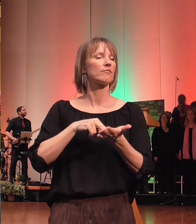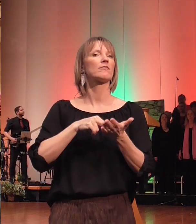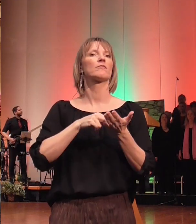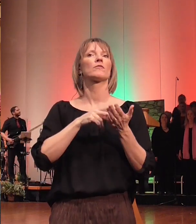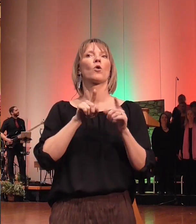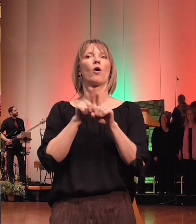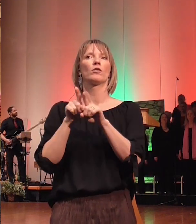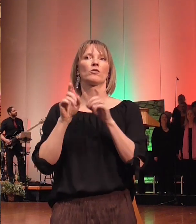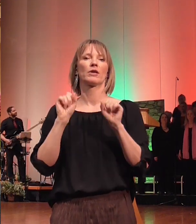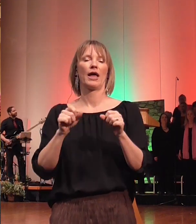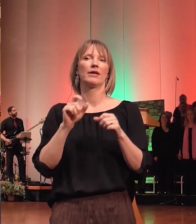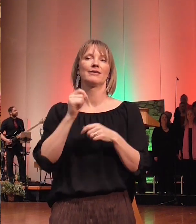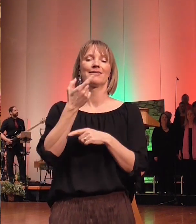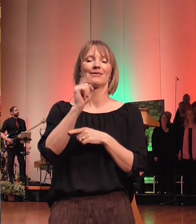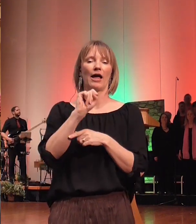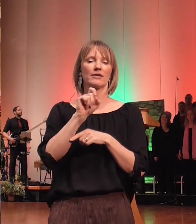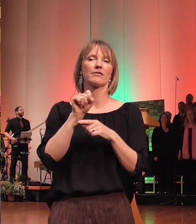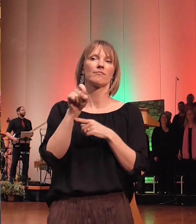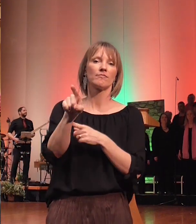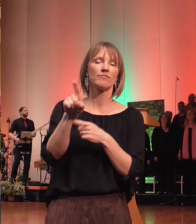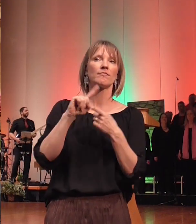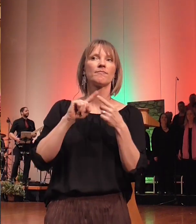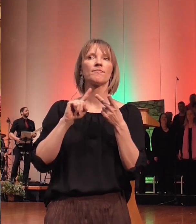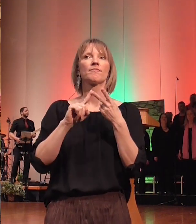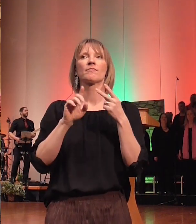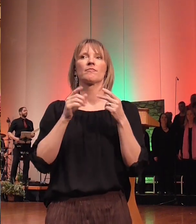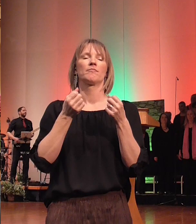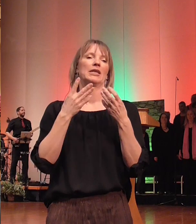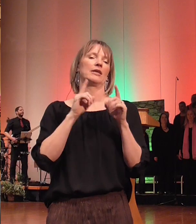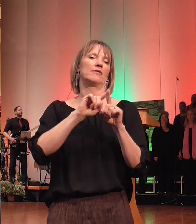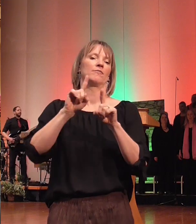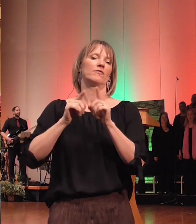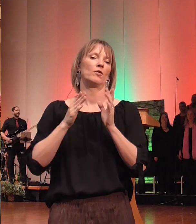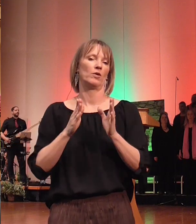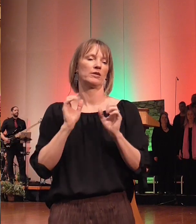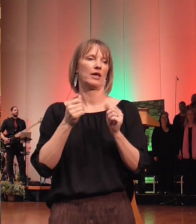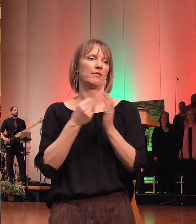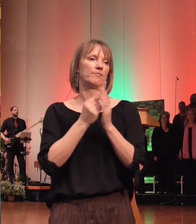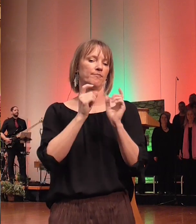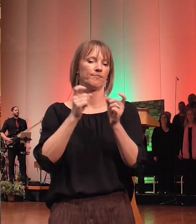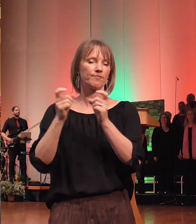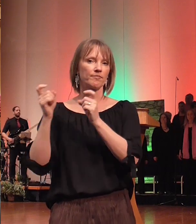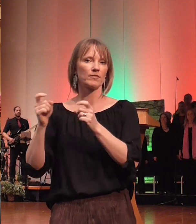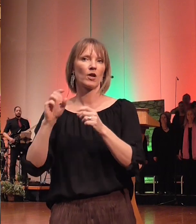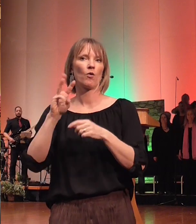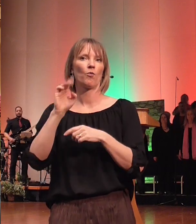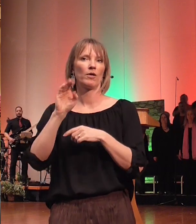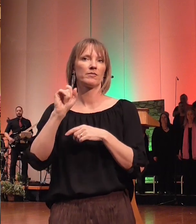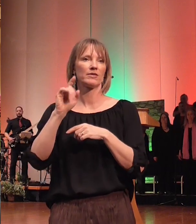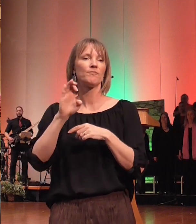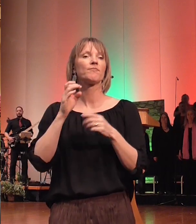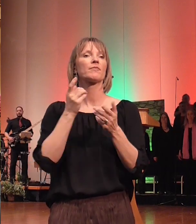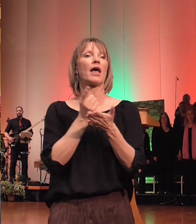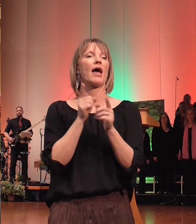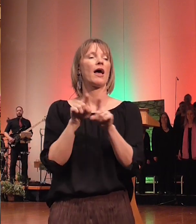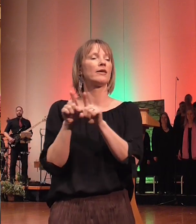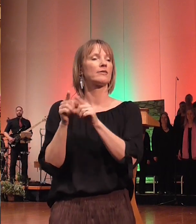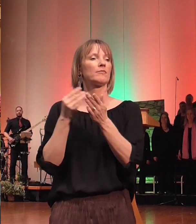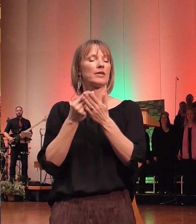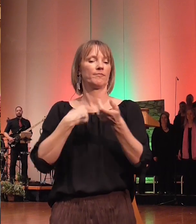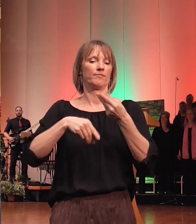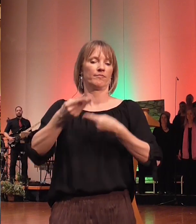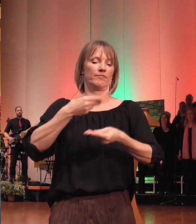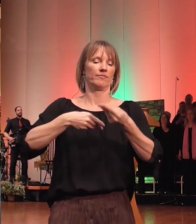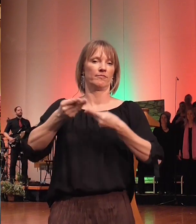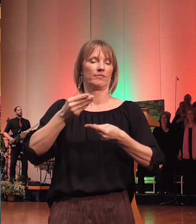that you can give through texting to tithe and all of the other ways on our website and such. And as we circulate this gift, let's say